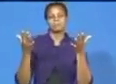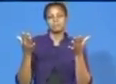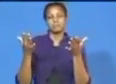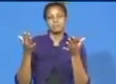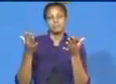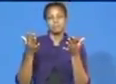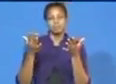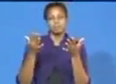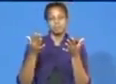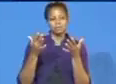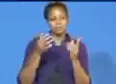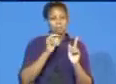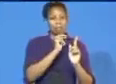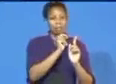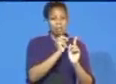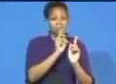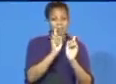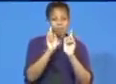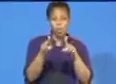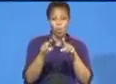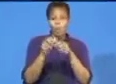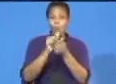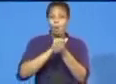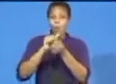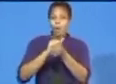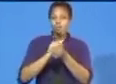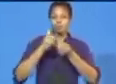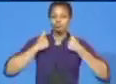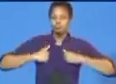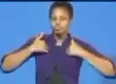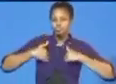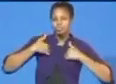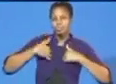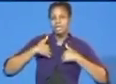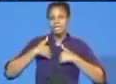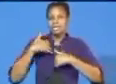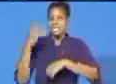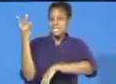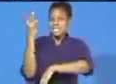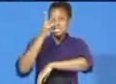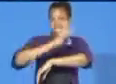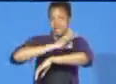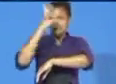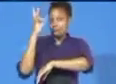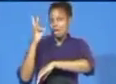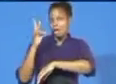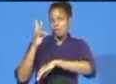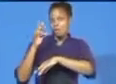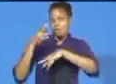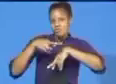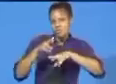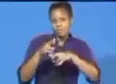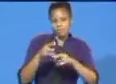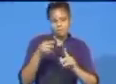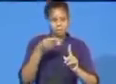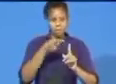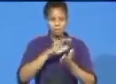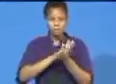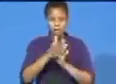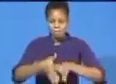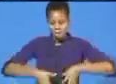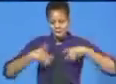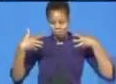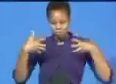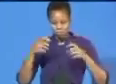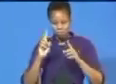go wash in Jordan seven times and your flesh will come. But Naaman was wroth and went away